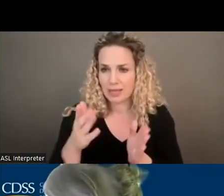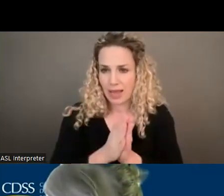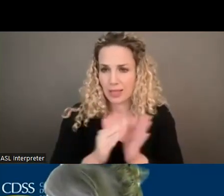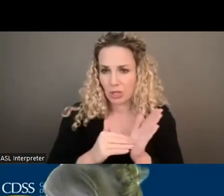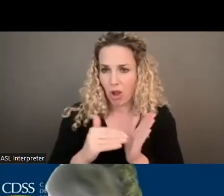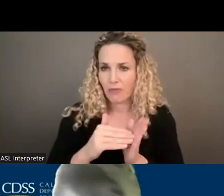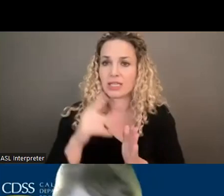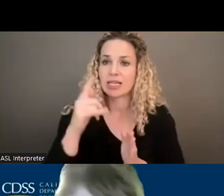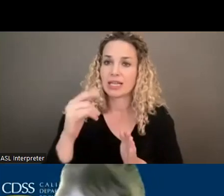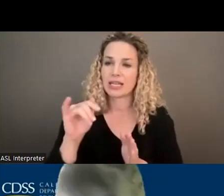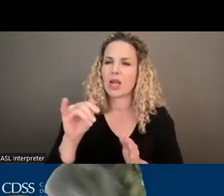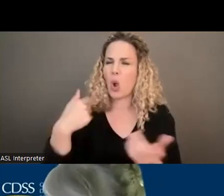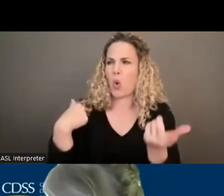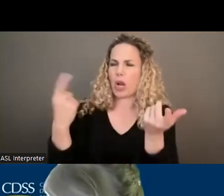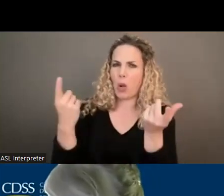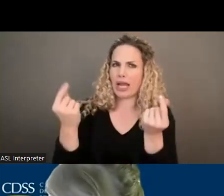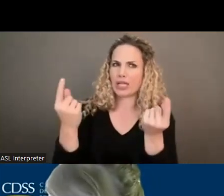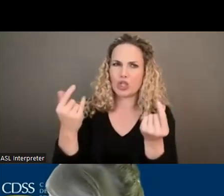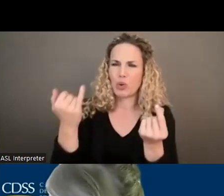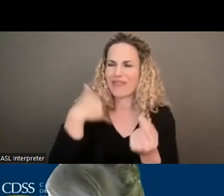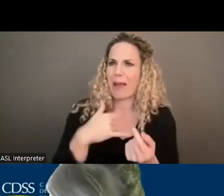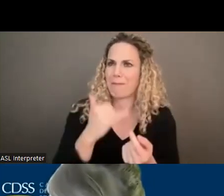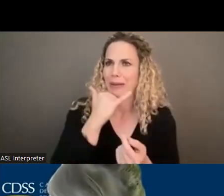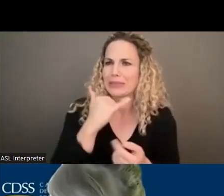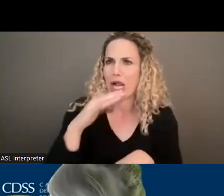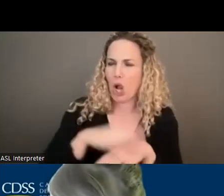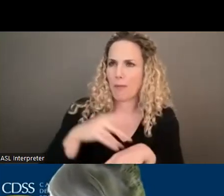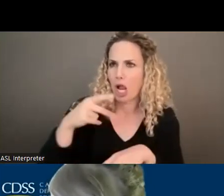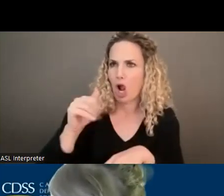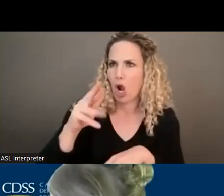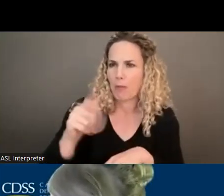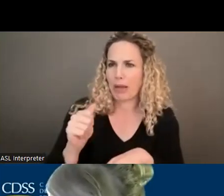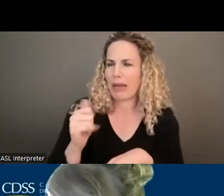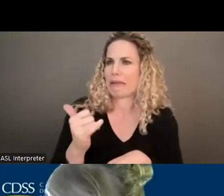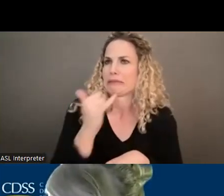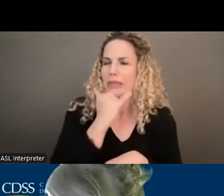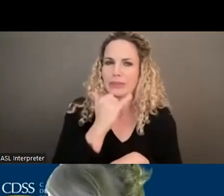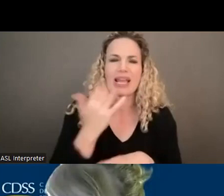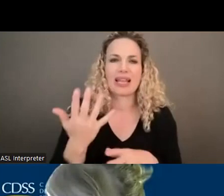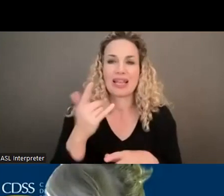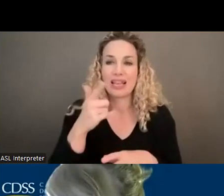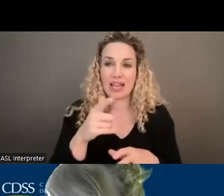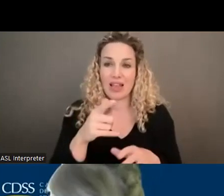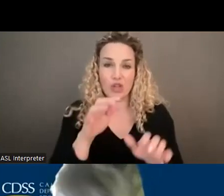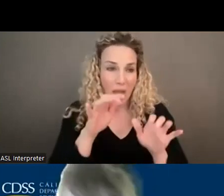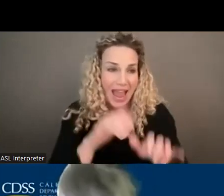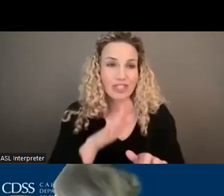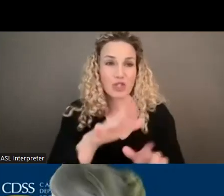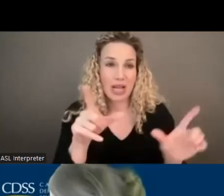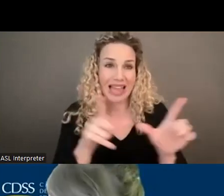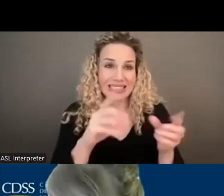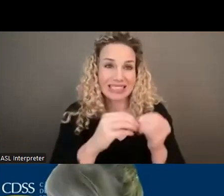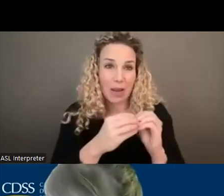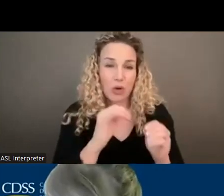you entered, so what do I do if I made a mistake on my ARPA survey? If you entered your license number incorrectly,